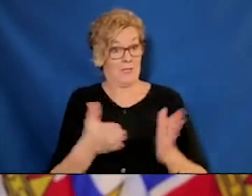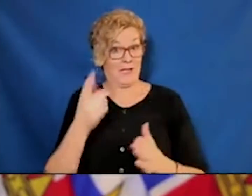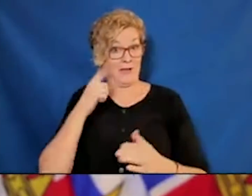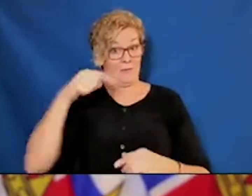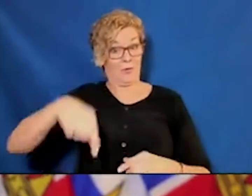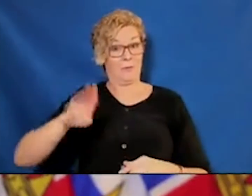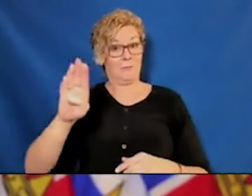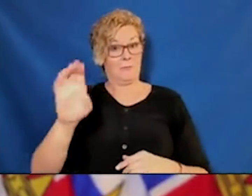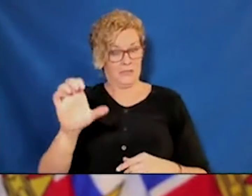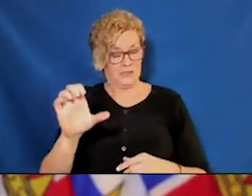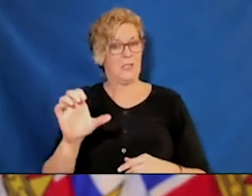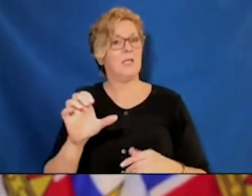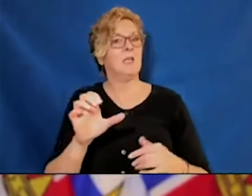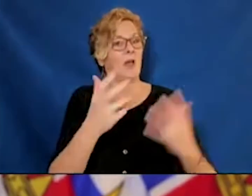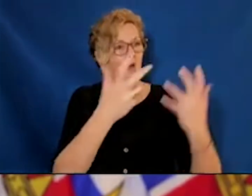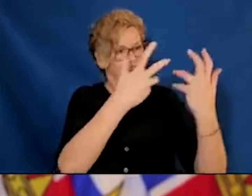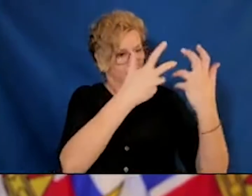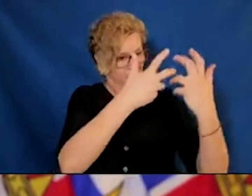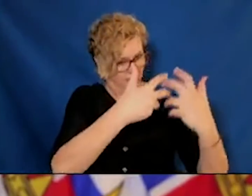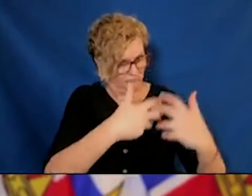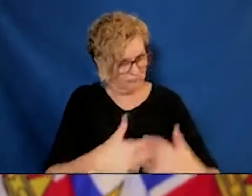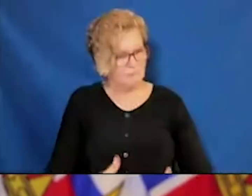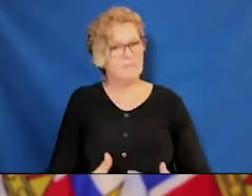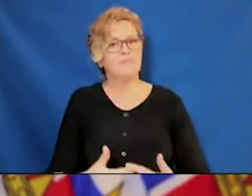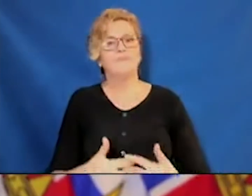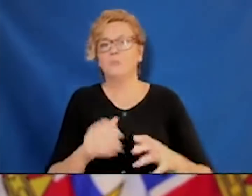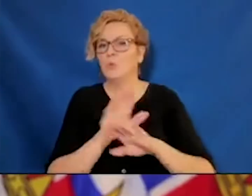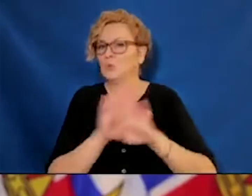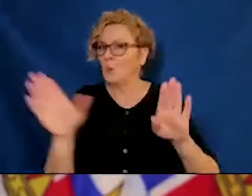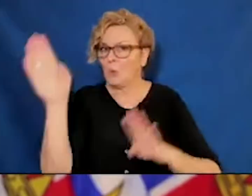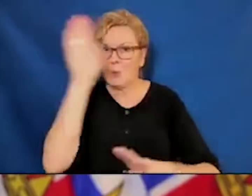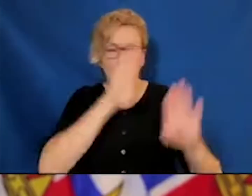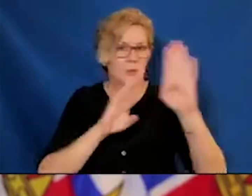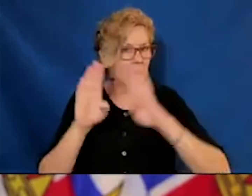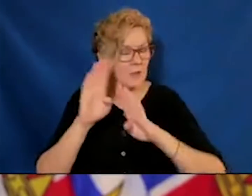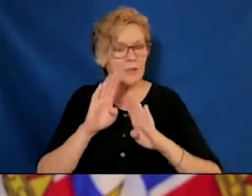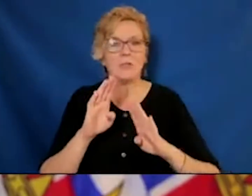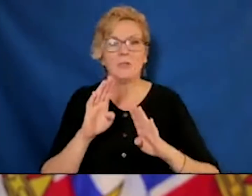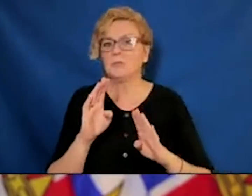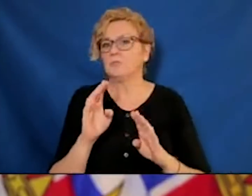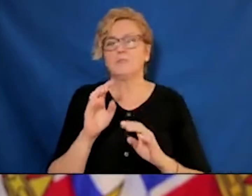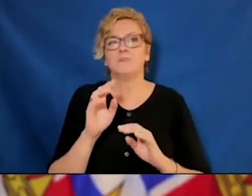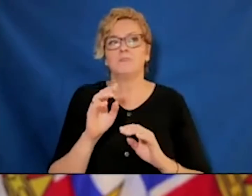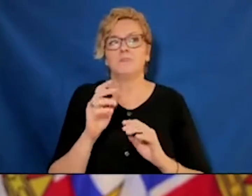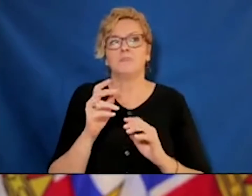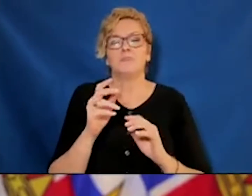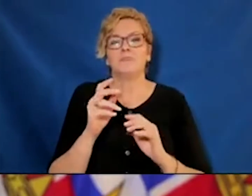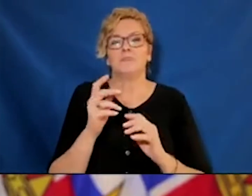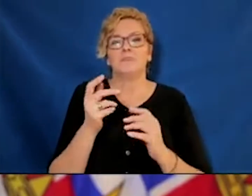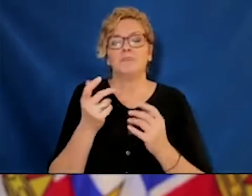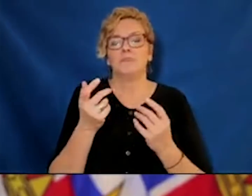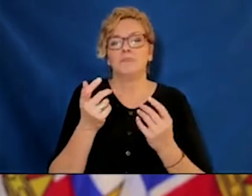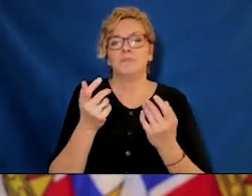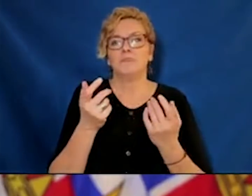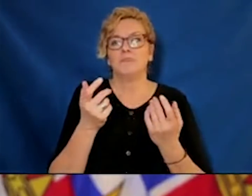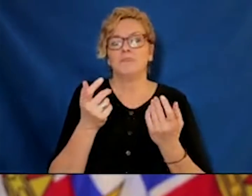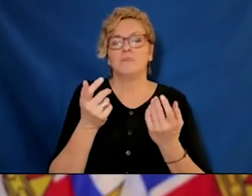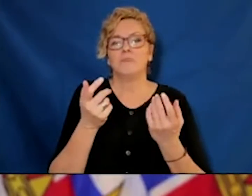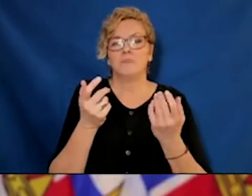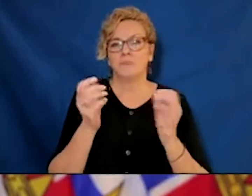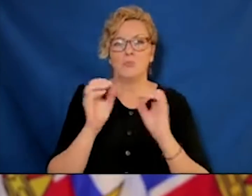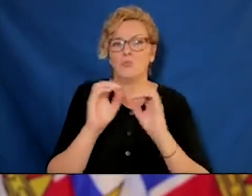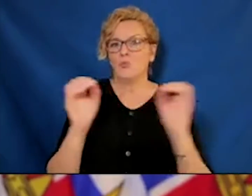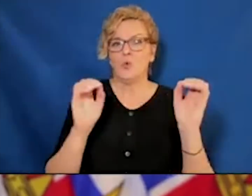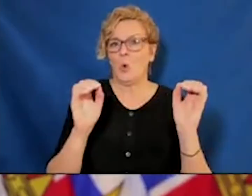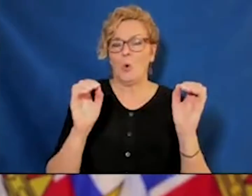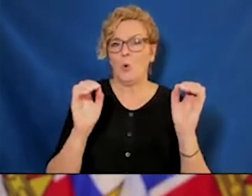I will also say that there's been some discussion about a theoretical risk of increased pressure that might allow